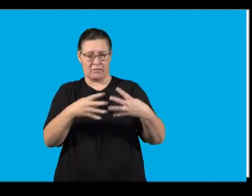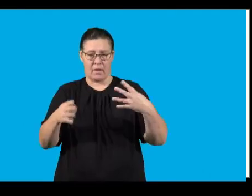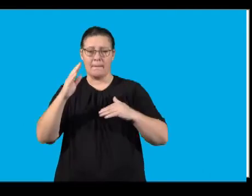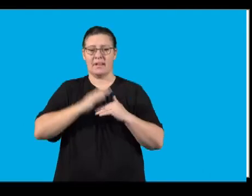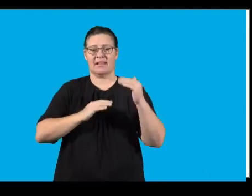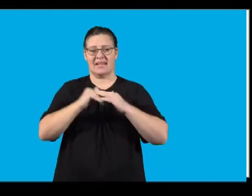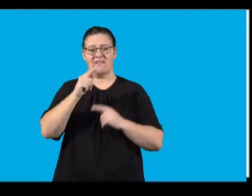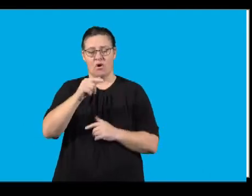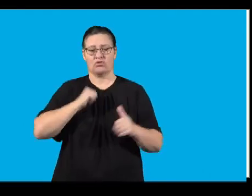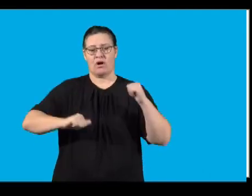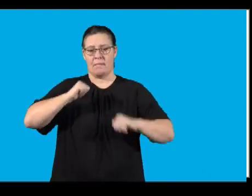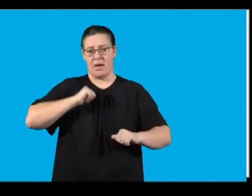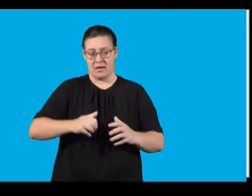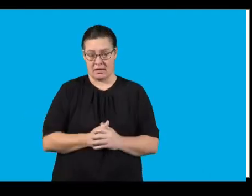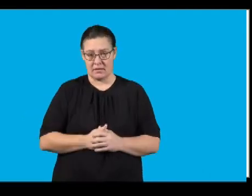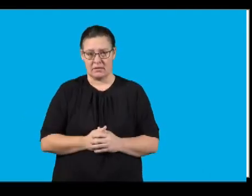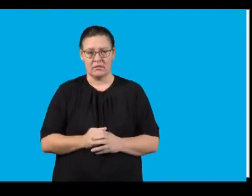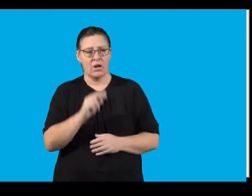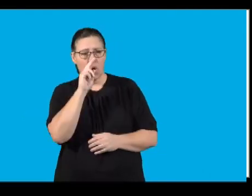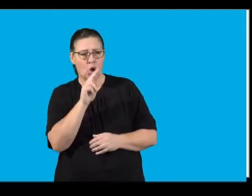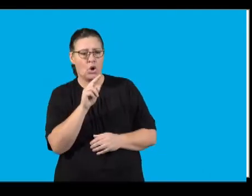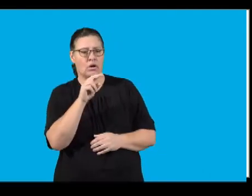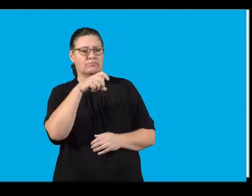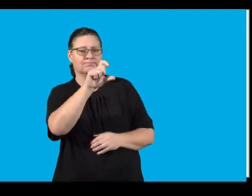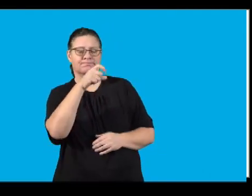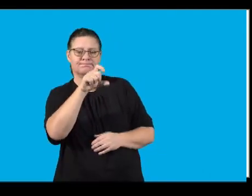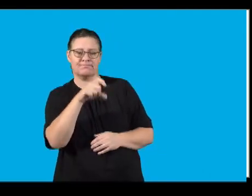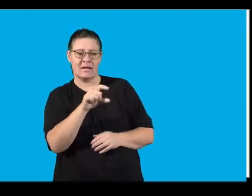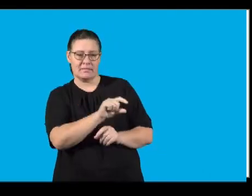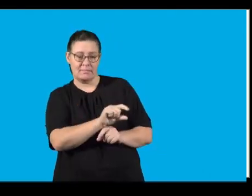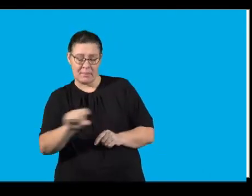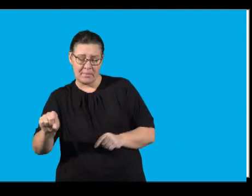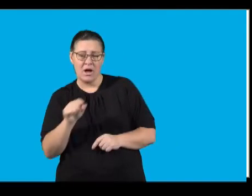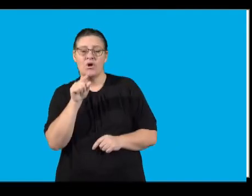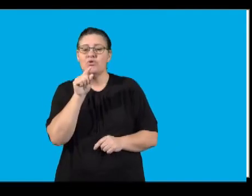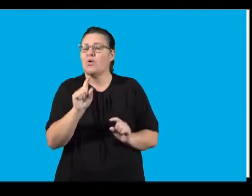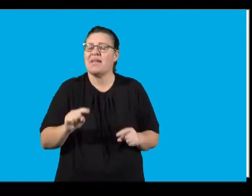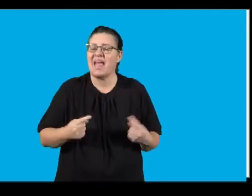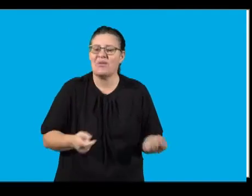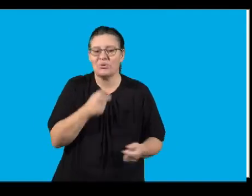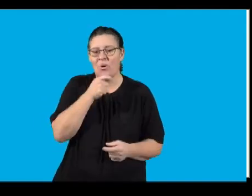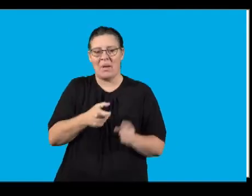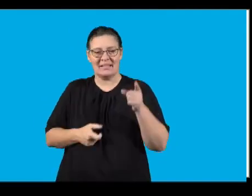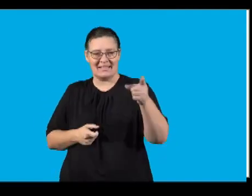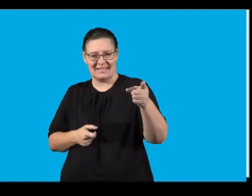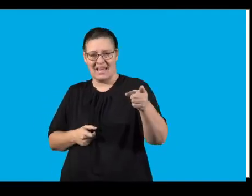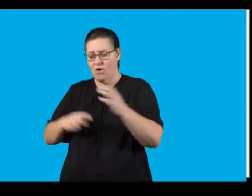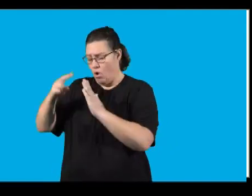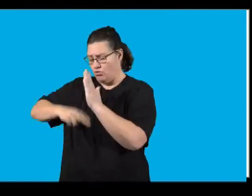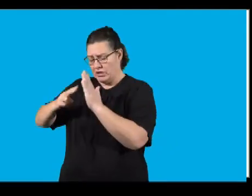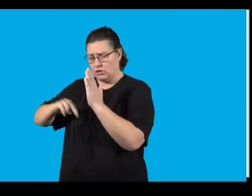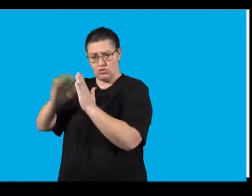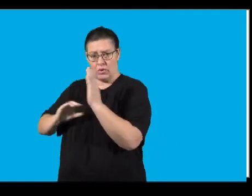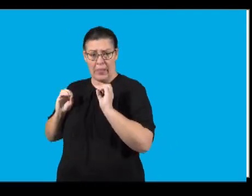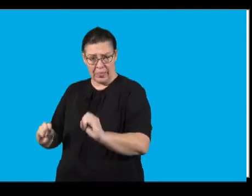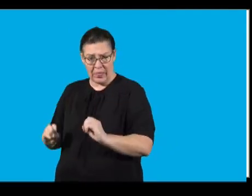complete the table for the building blocks of the drama? And look at my little indentation there that says you cannot comment